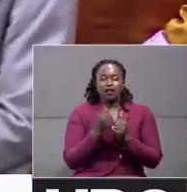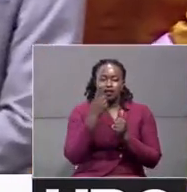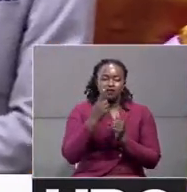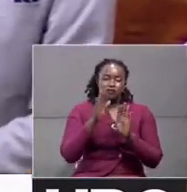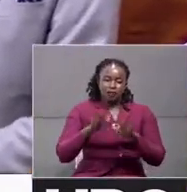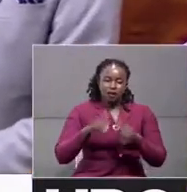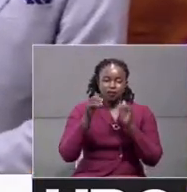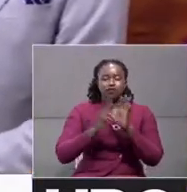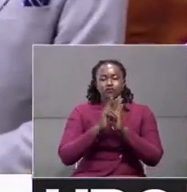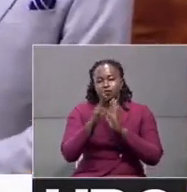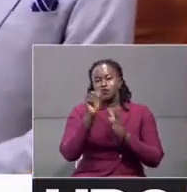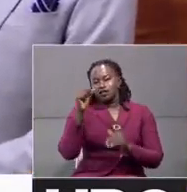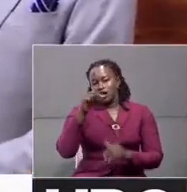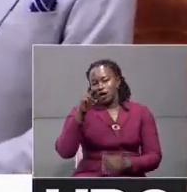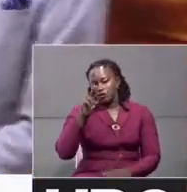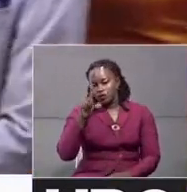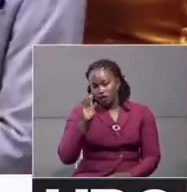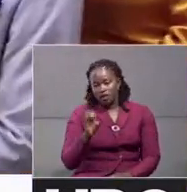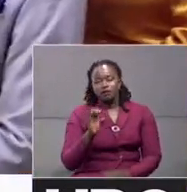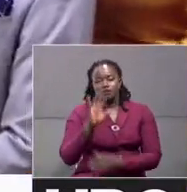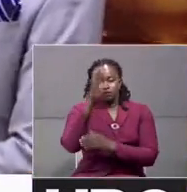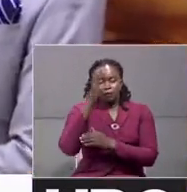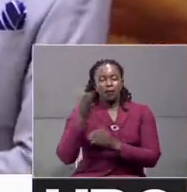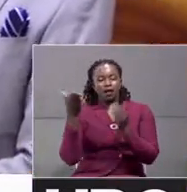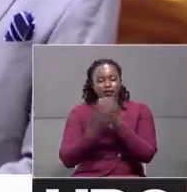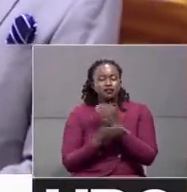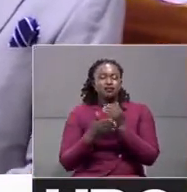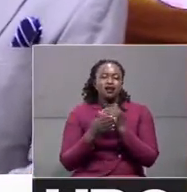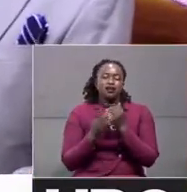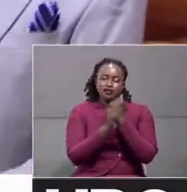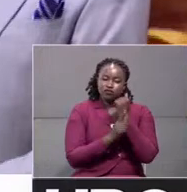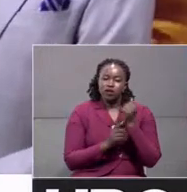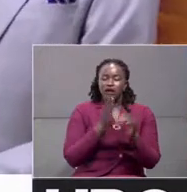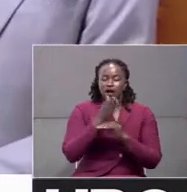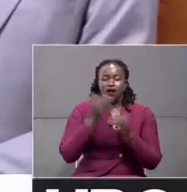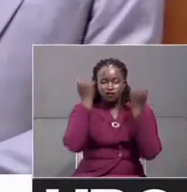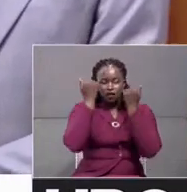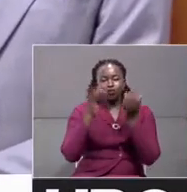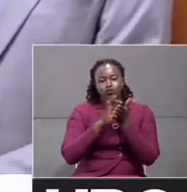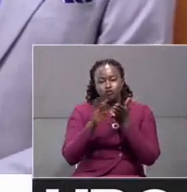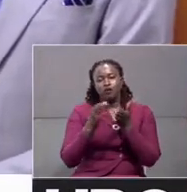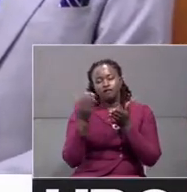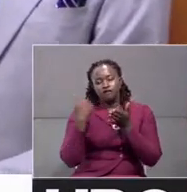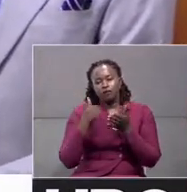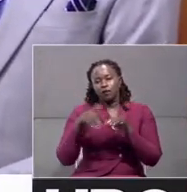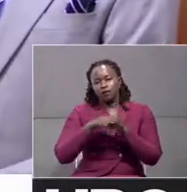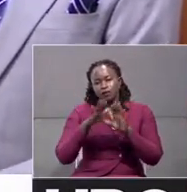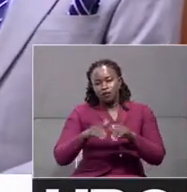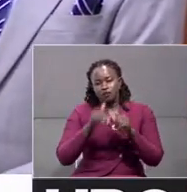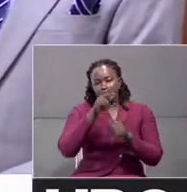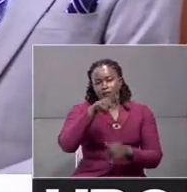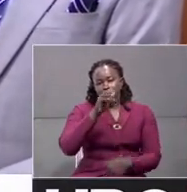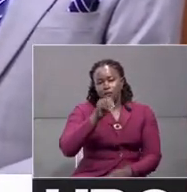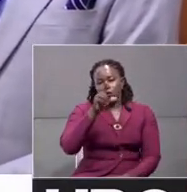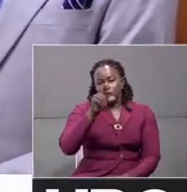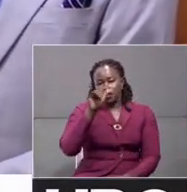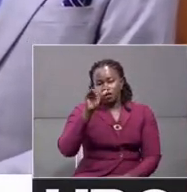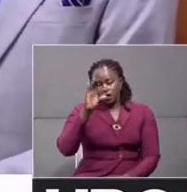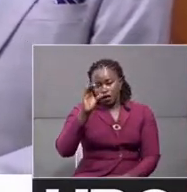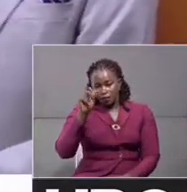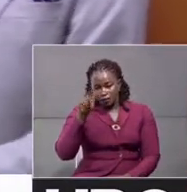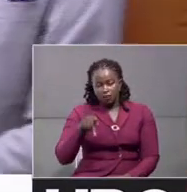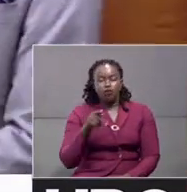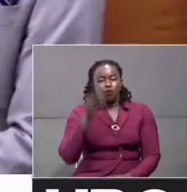to represent Agule County in Palliser District after court nullified the former MP, Polycarp Ogwal, over